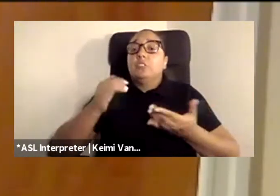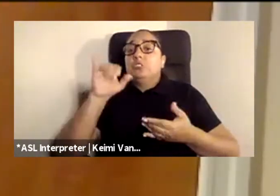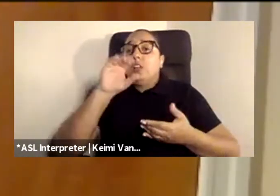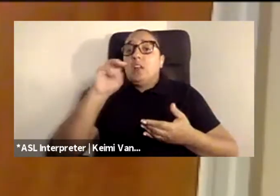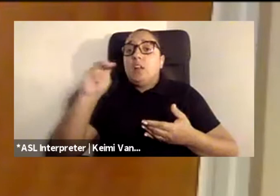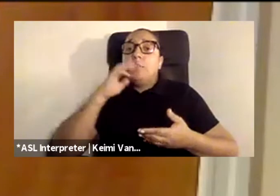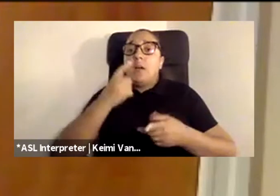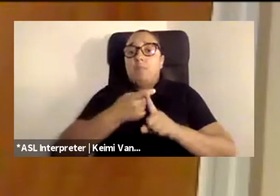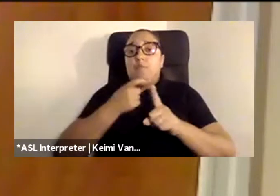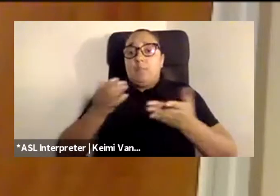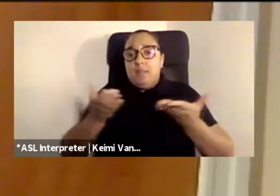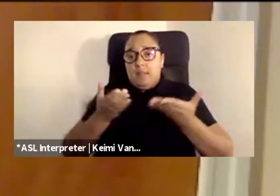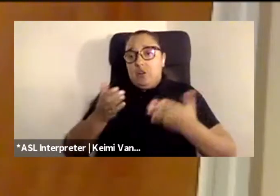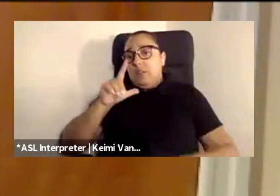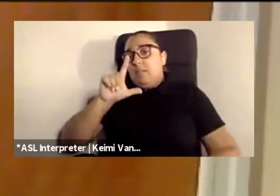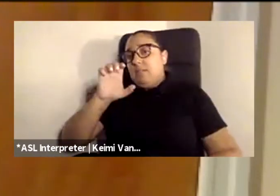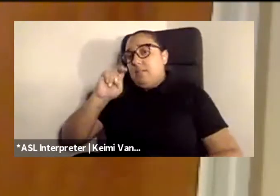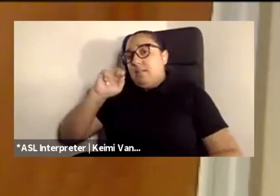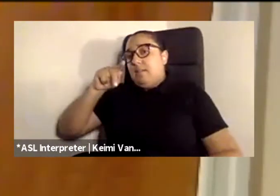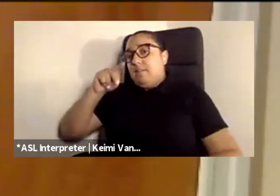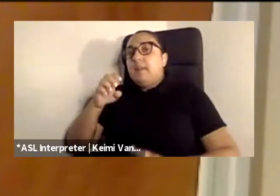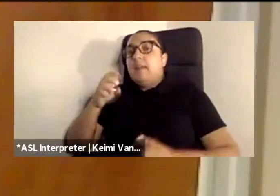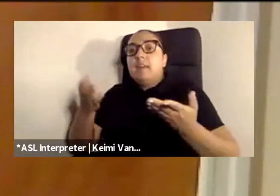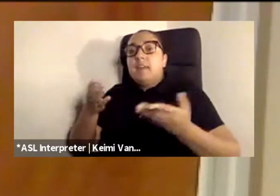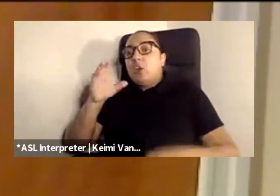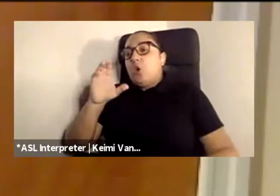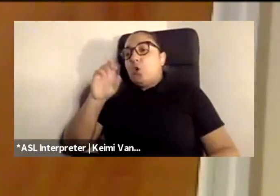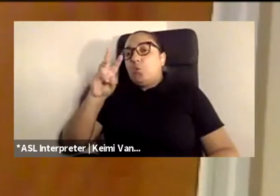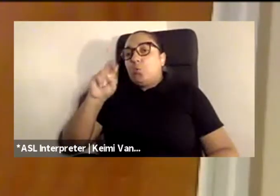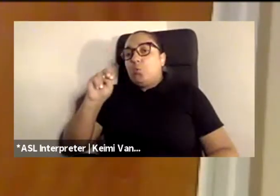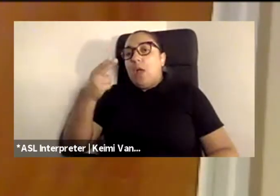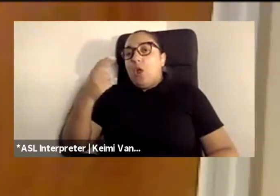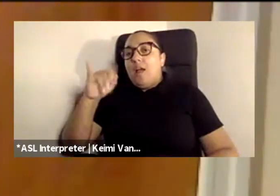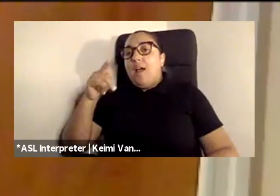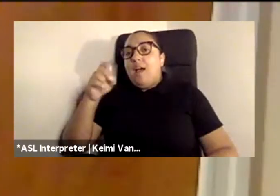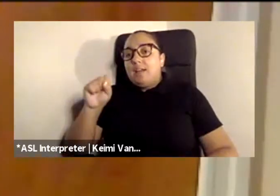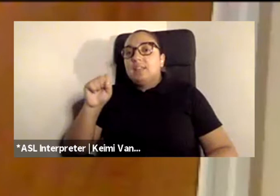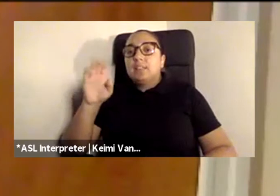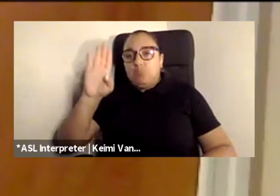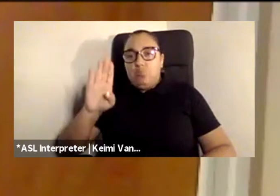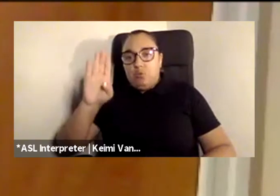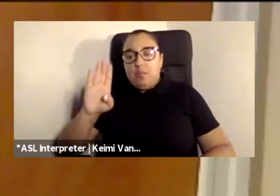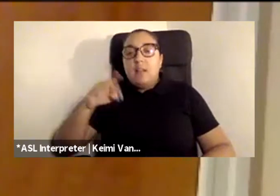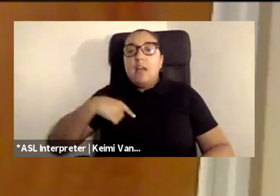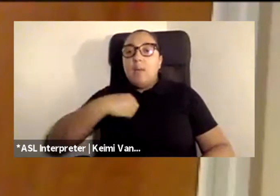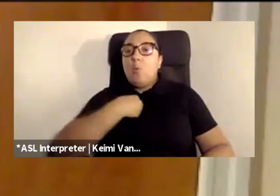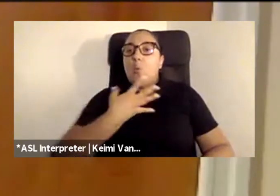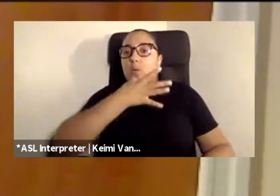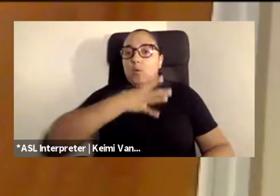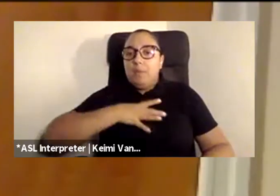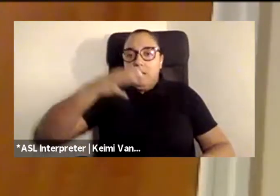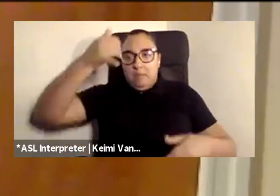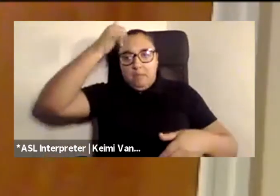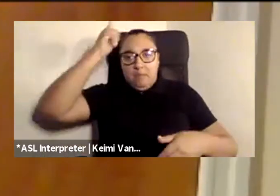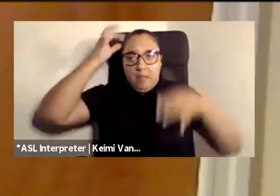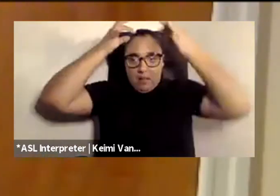Crown Heights, Brooklyn. I'm a white woman with curly hair that is blonde at the ends and very dark brown at the roots as it's